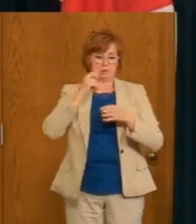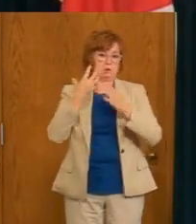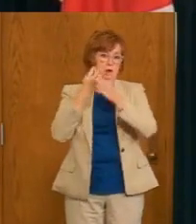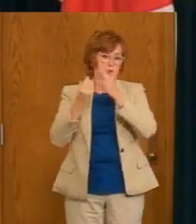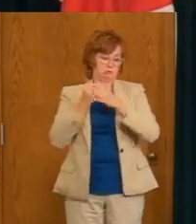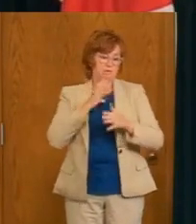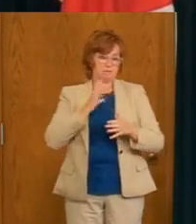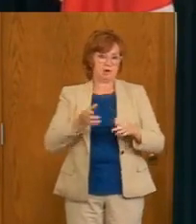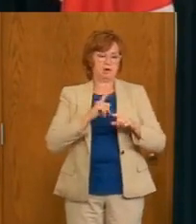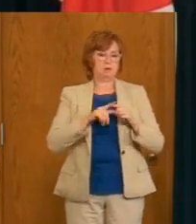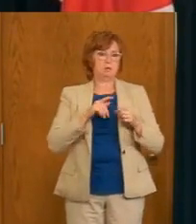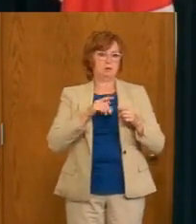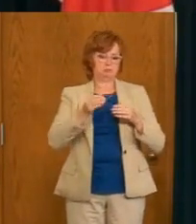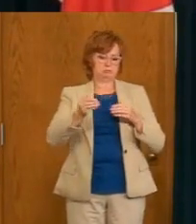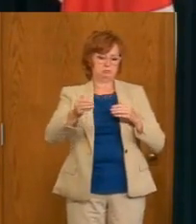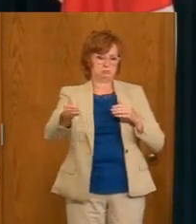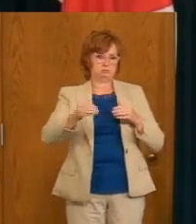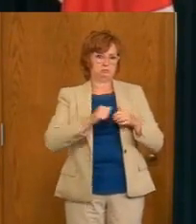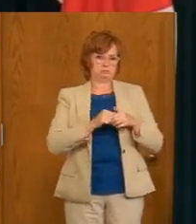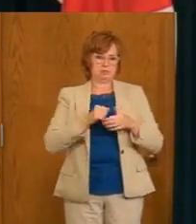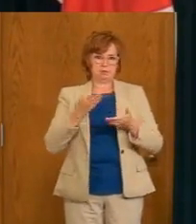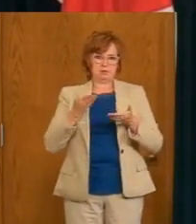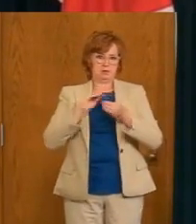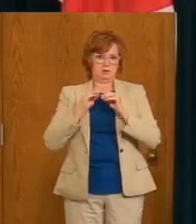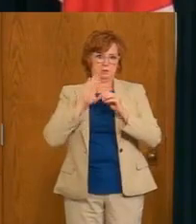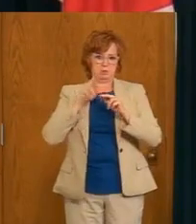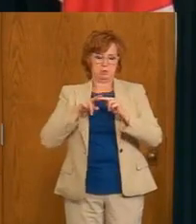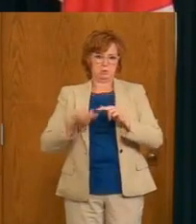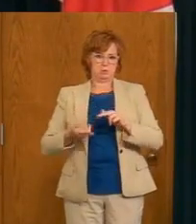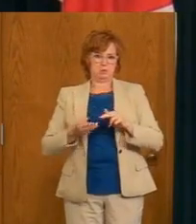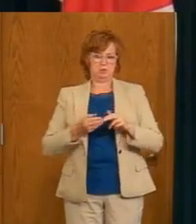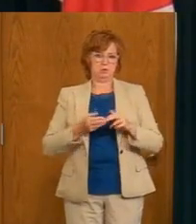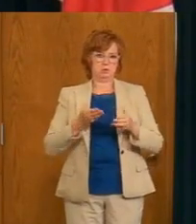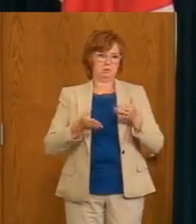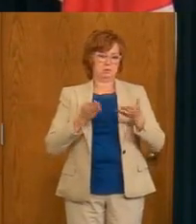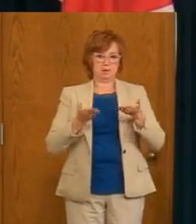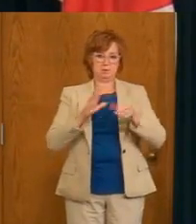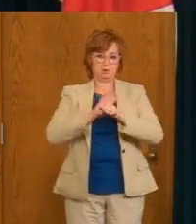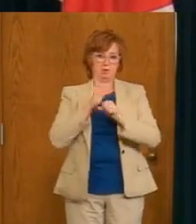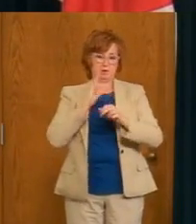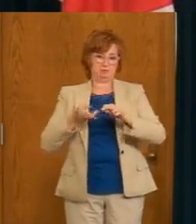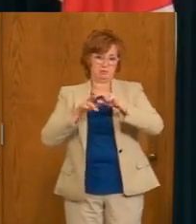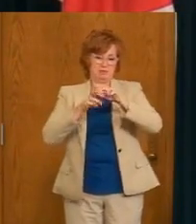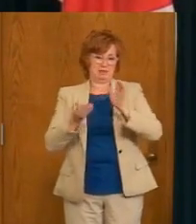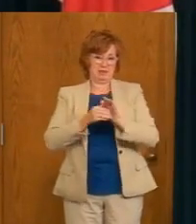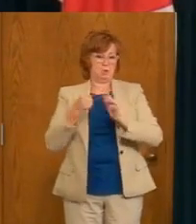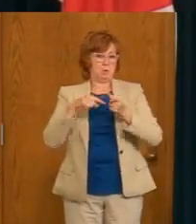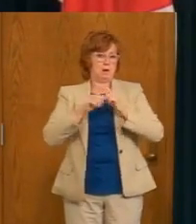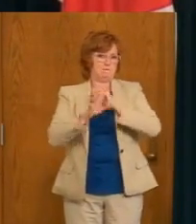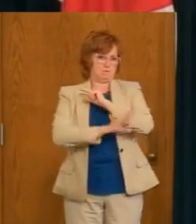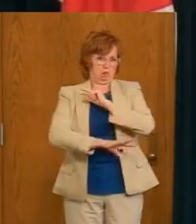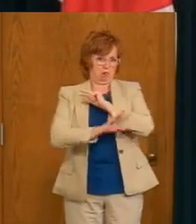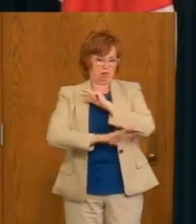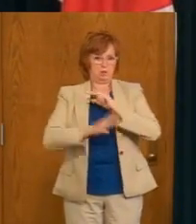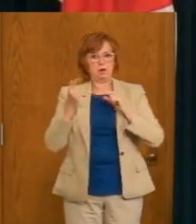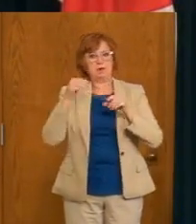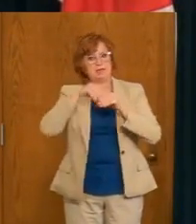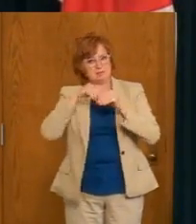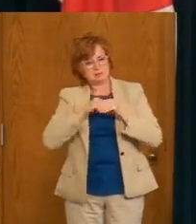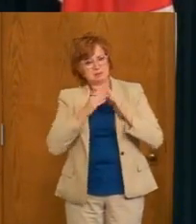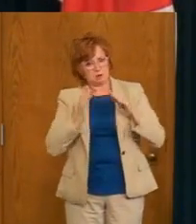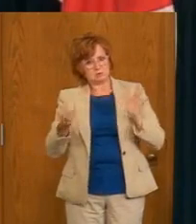managed. I think as our case numbers decrease, we'll still need to inform what are some of the networks, social networks in which